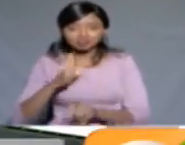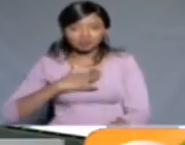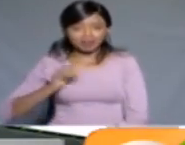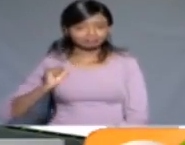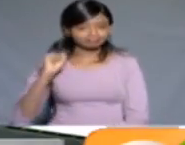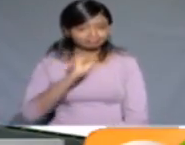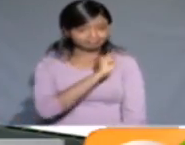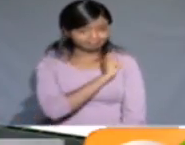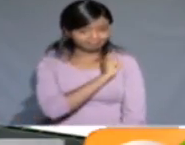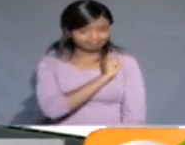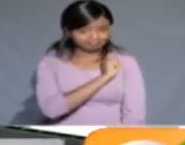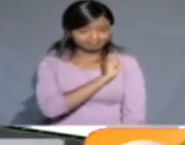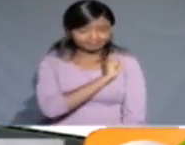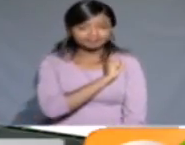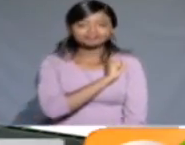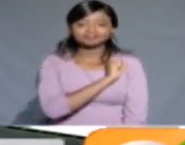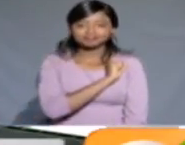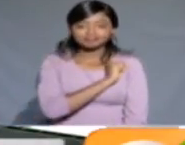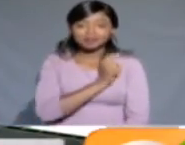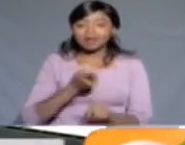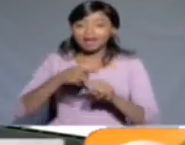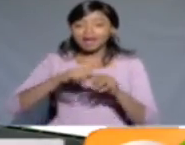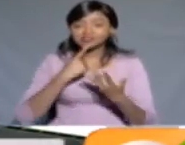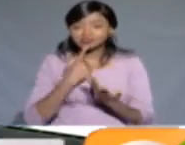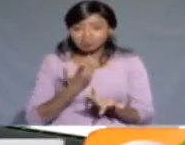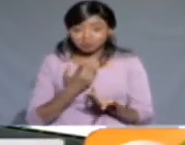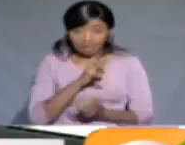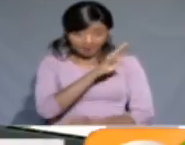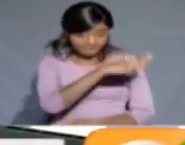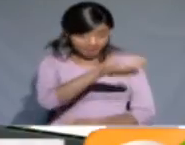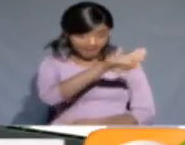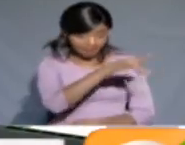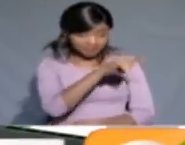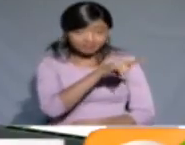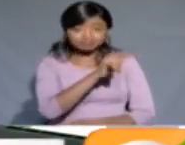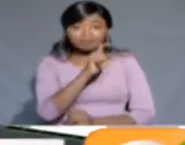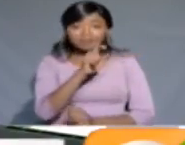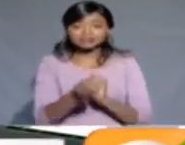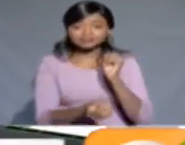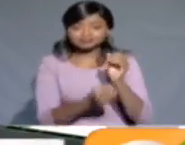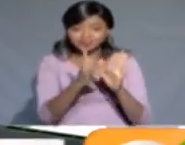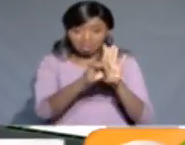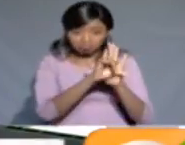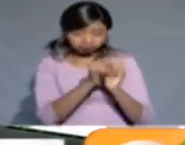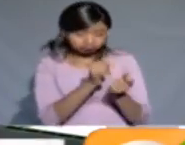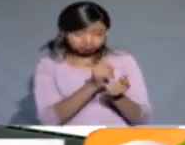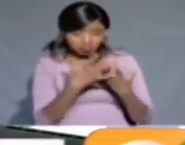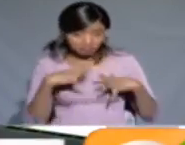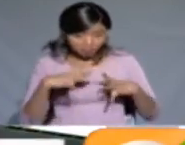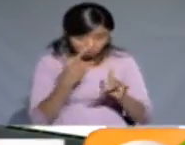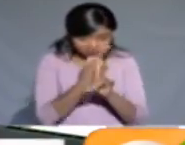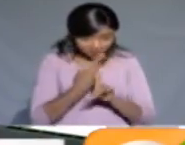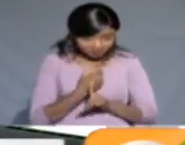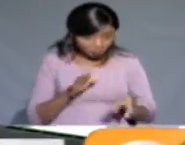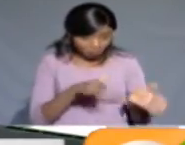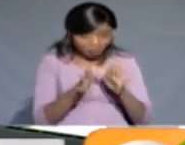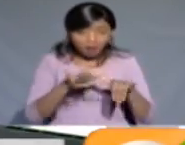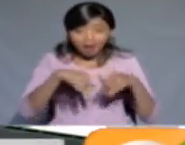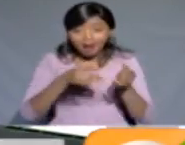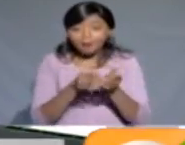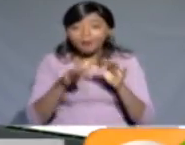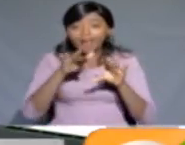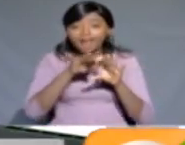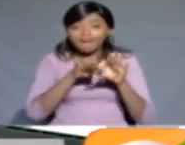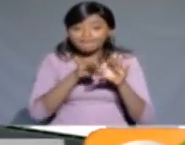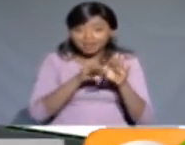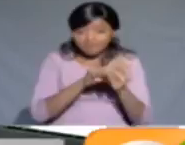senator as well. Now, it goes on to say that Parliament shall enact legislation to provide the grounds on which a member may be